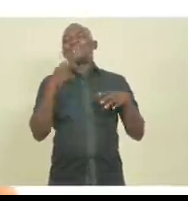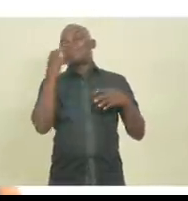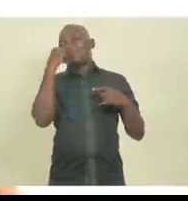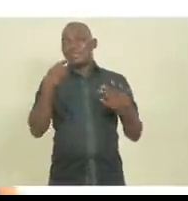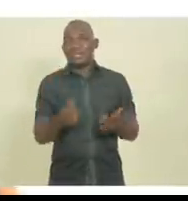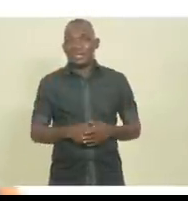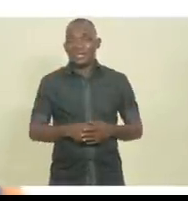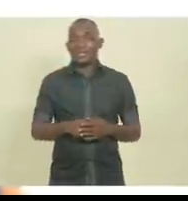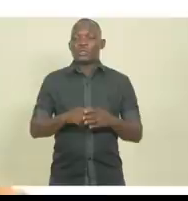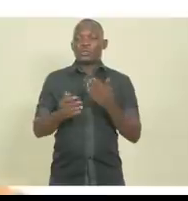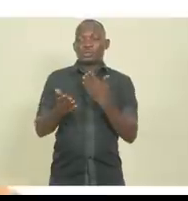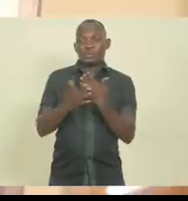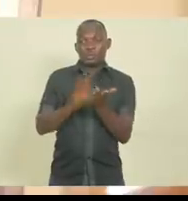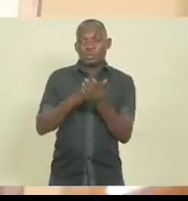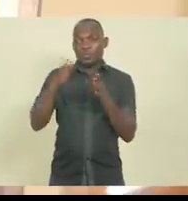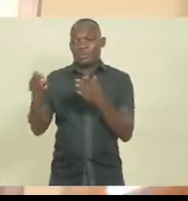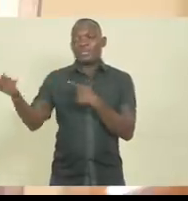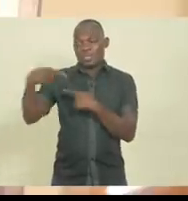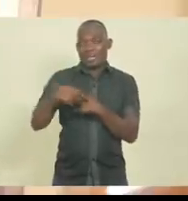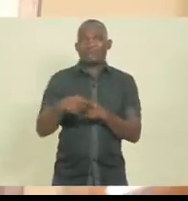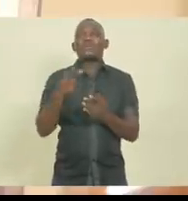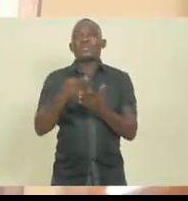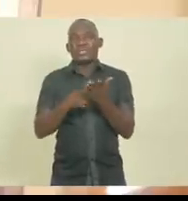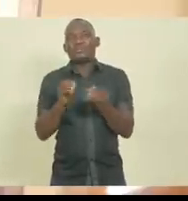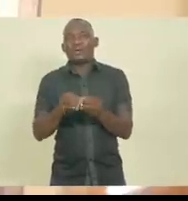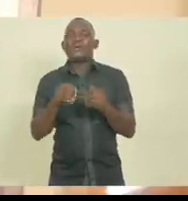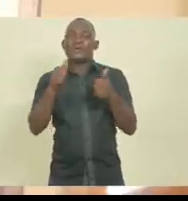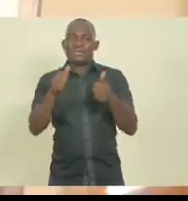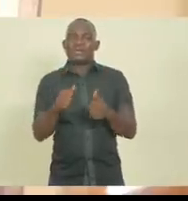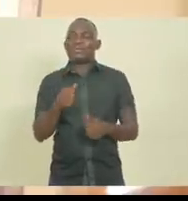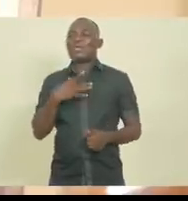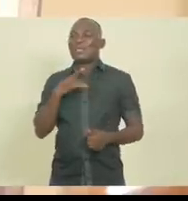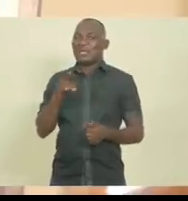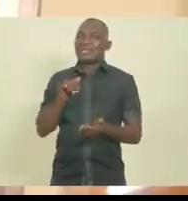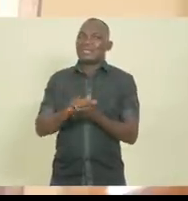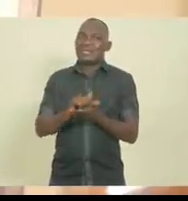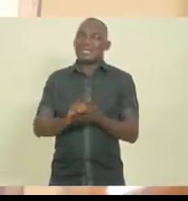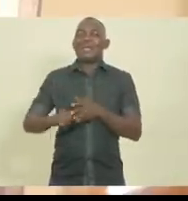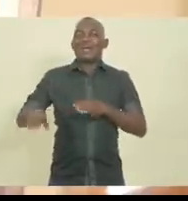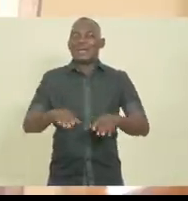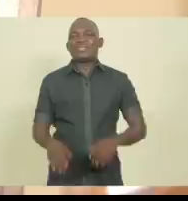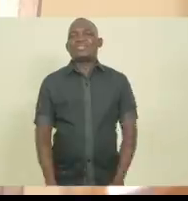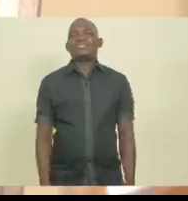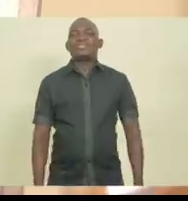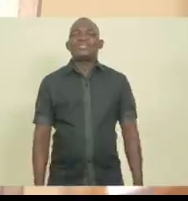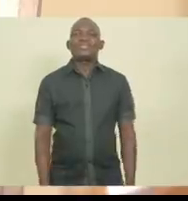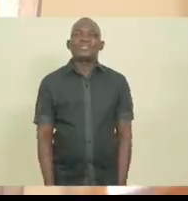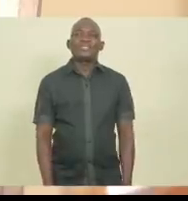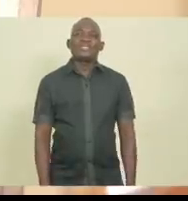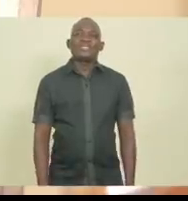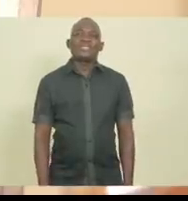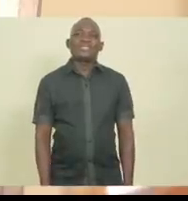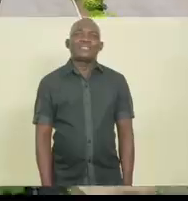worry, when you come back from school, we'll do ours. What do you think? Okay. I like acting drama.